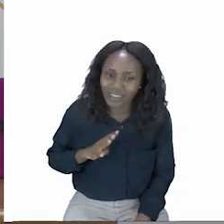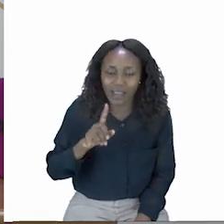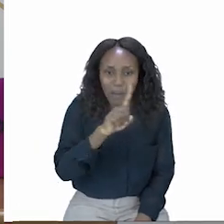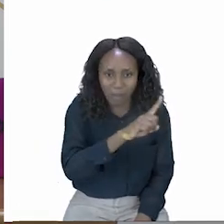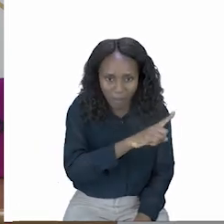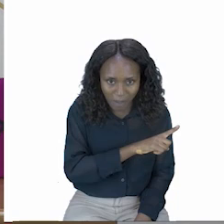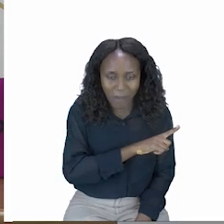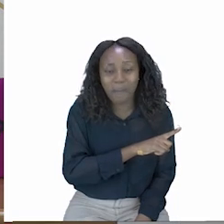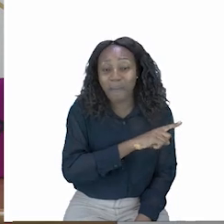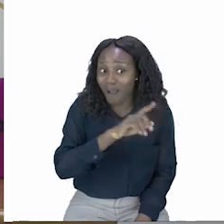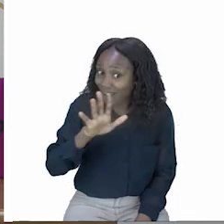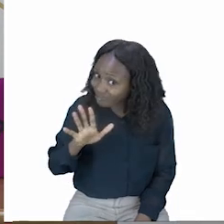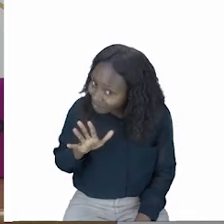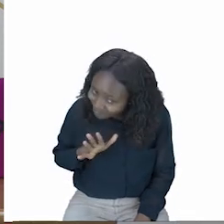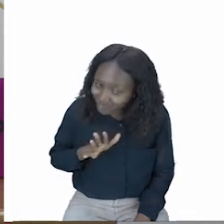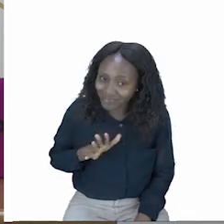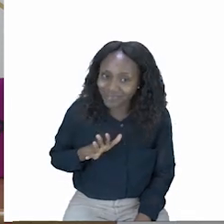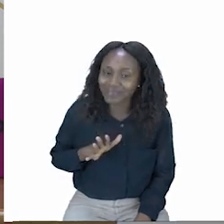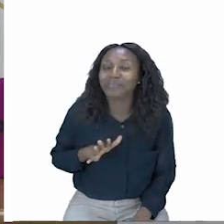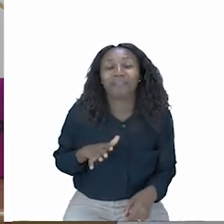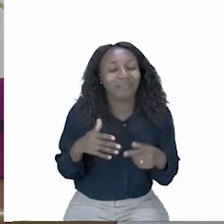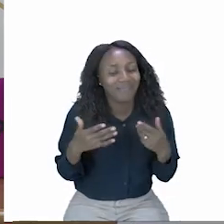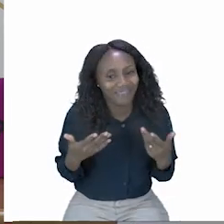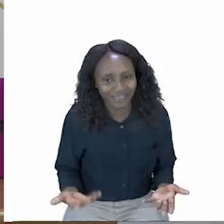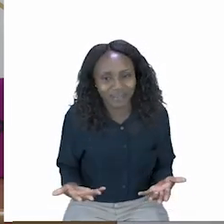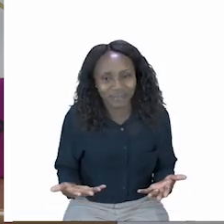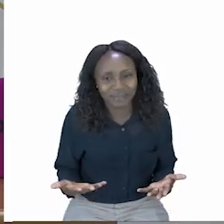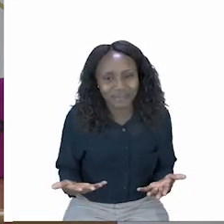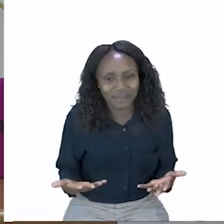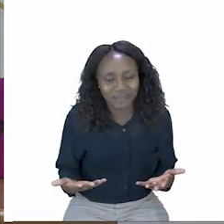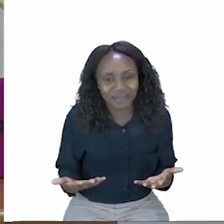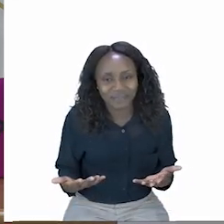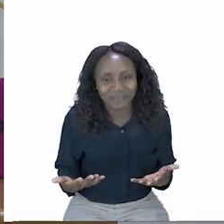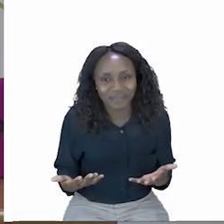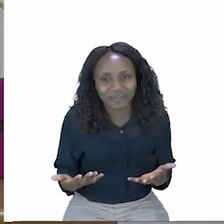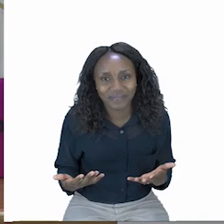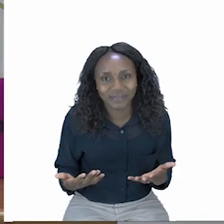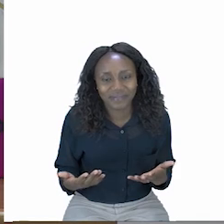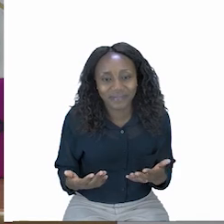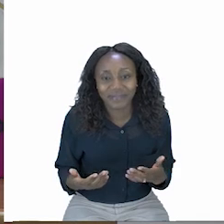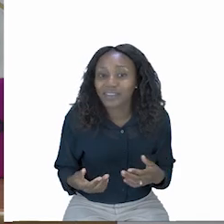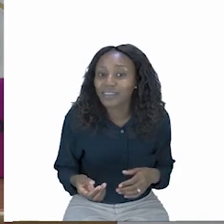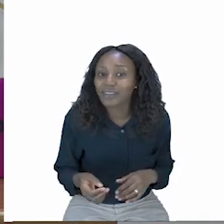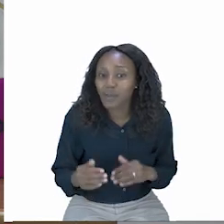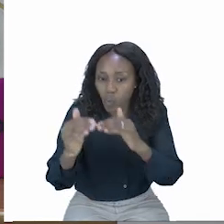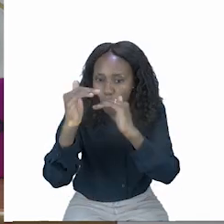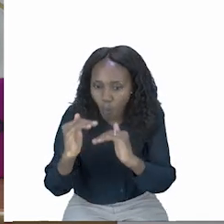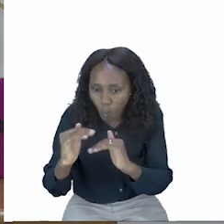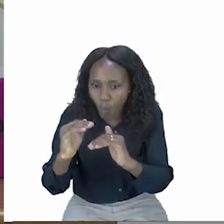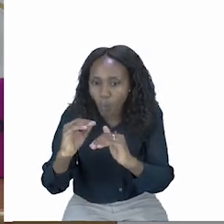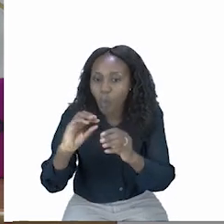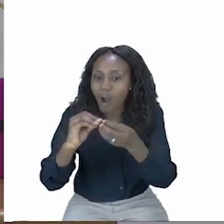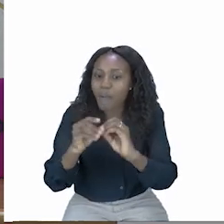14, and 15. There we go. So we have done the